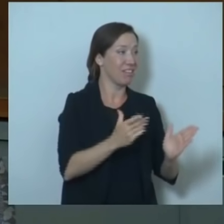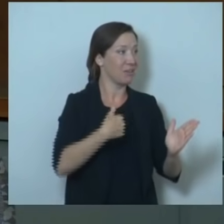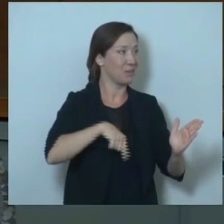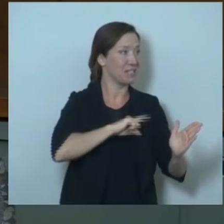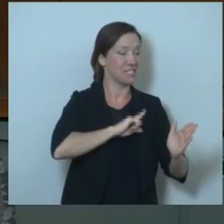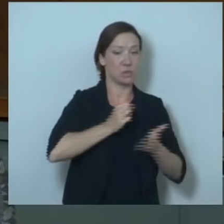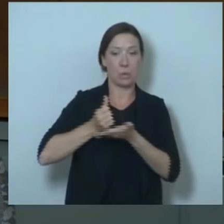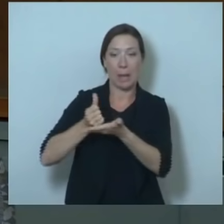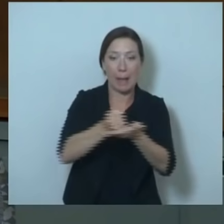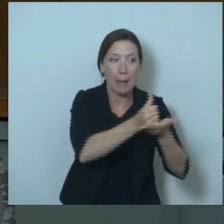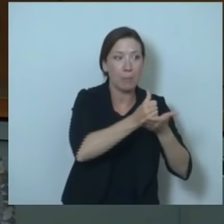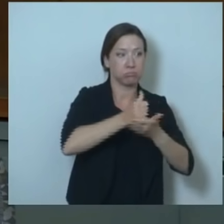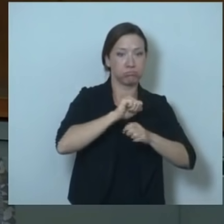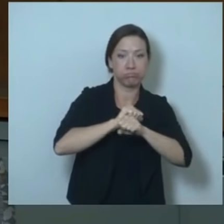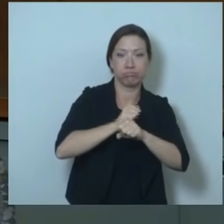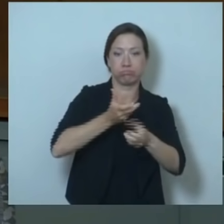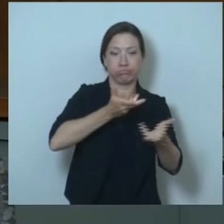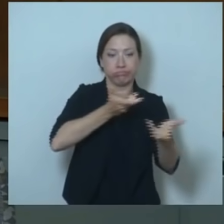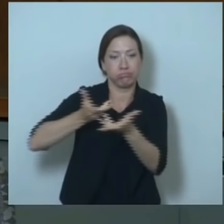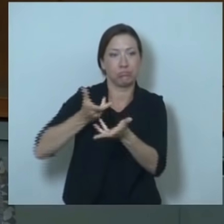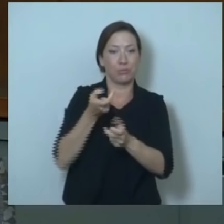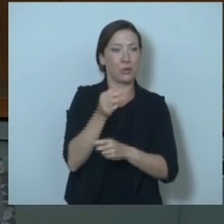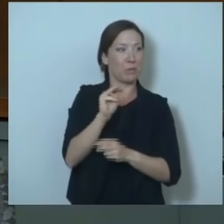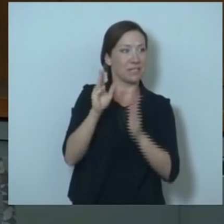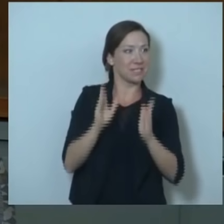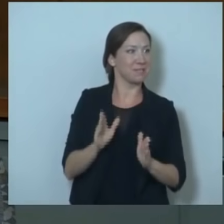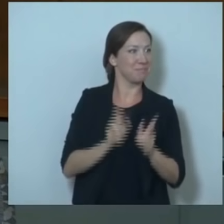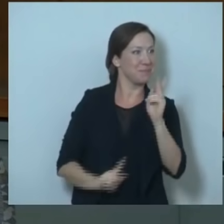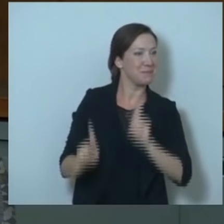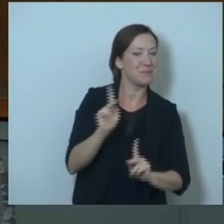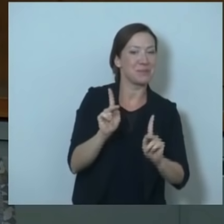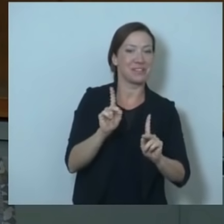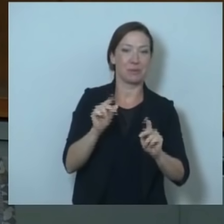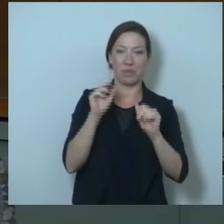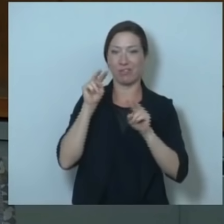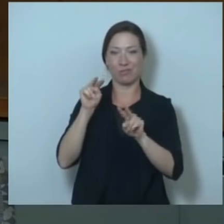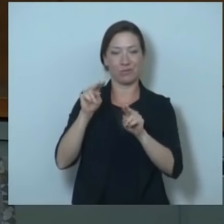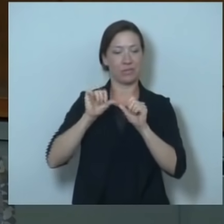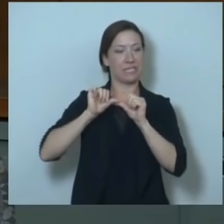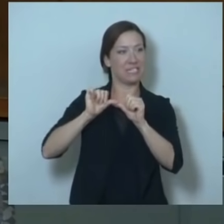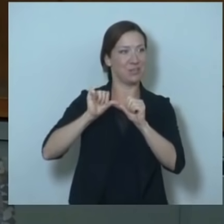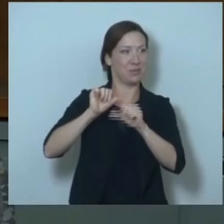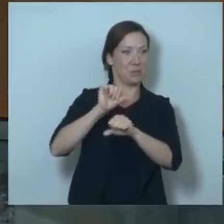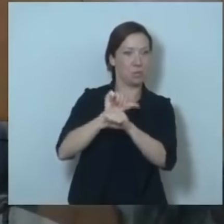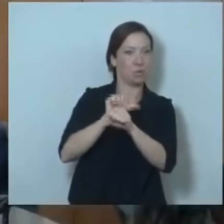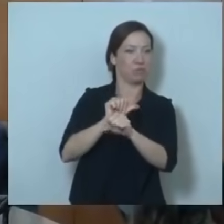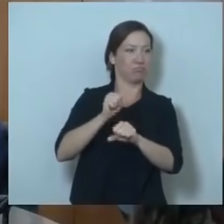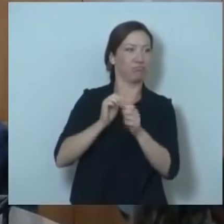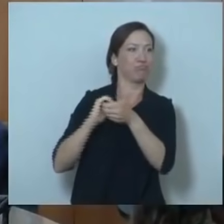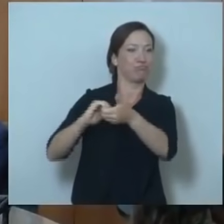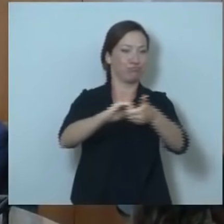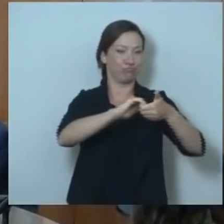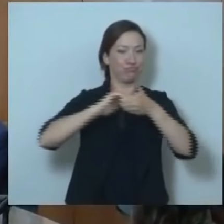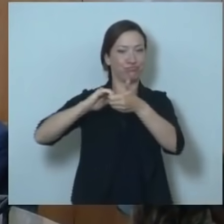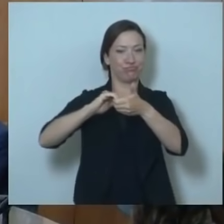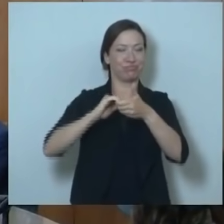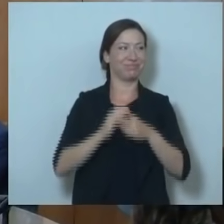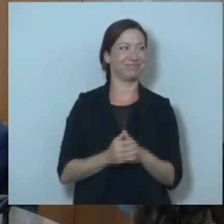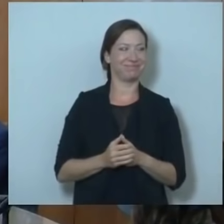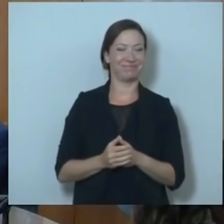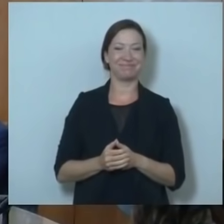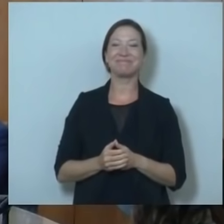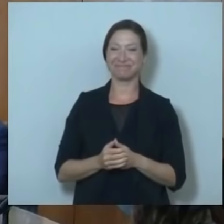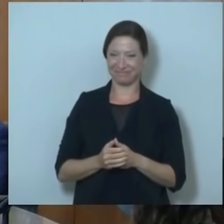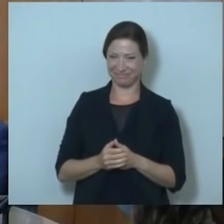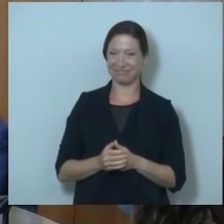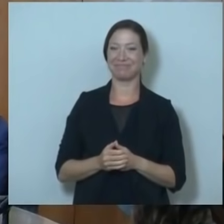Mexicans, and we look forward to continuing to help as we all get through this together. Got it. All right, we're